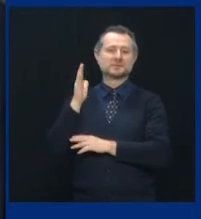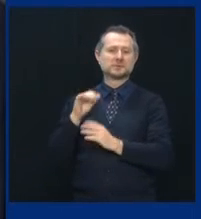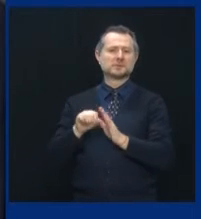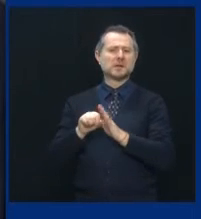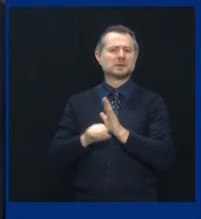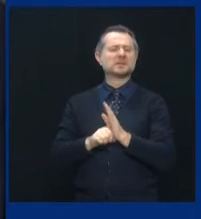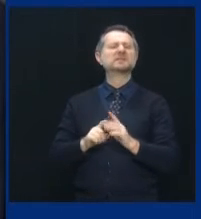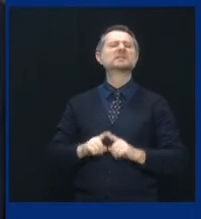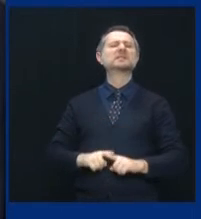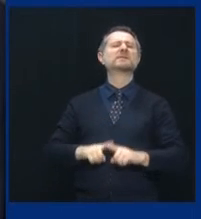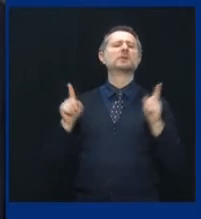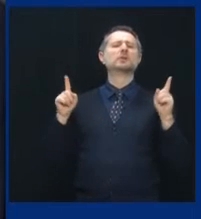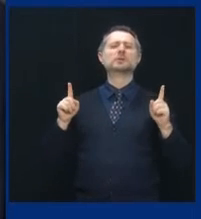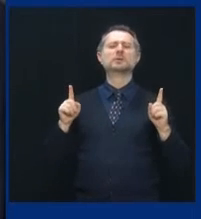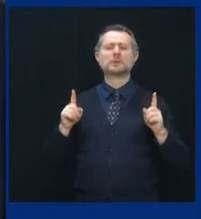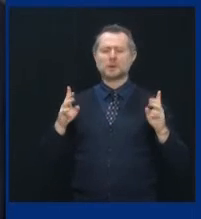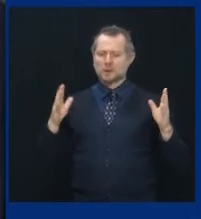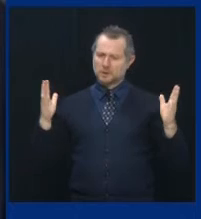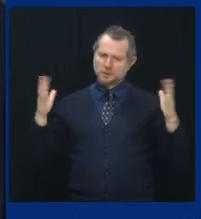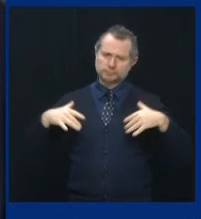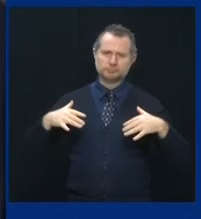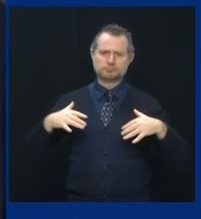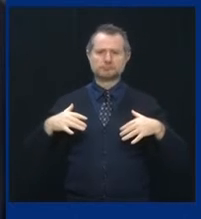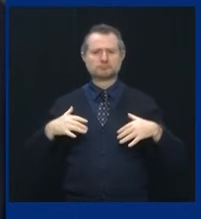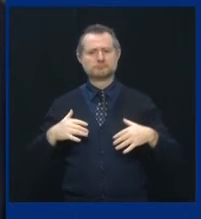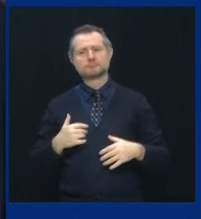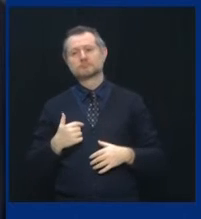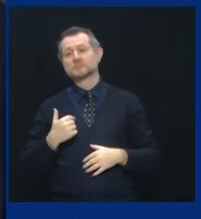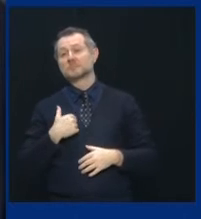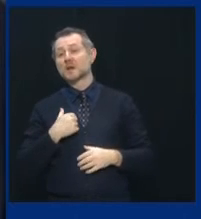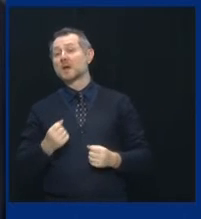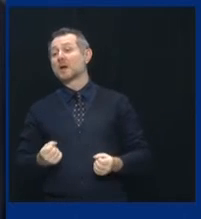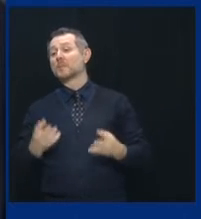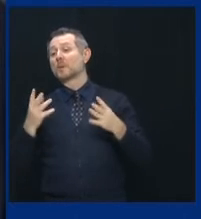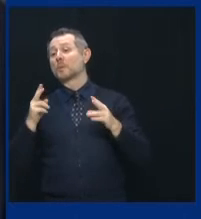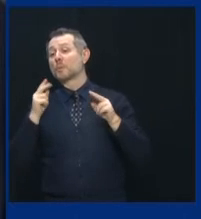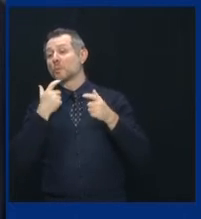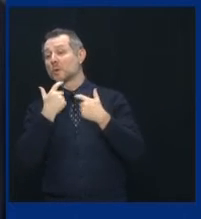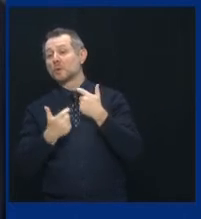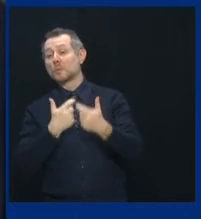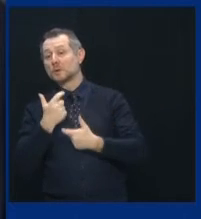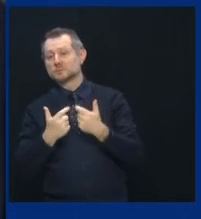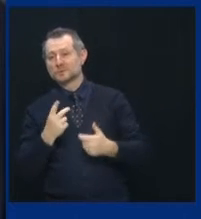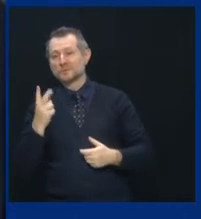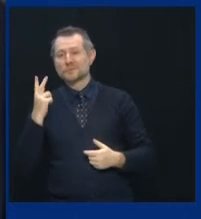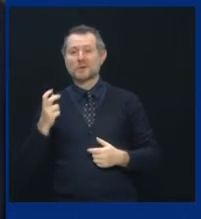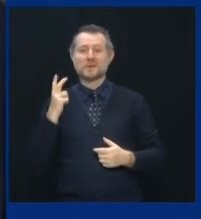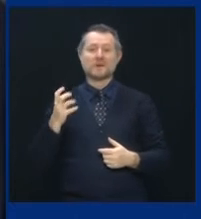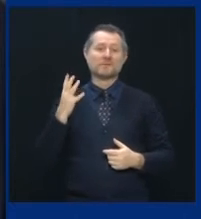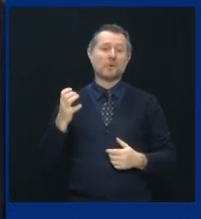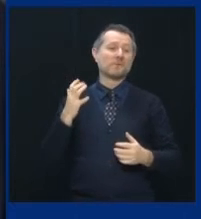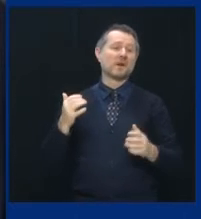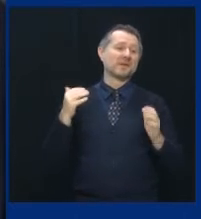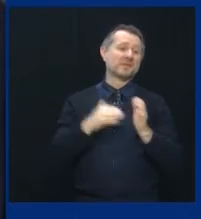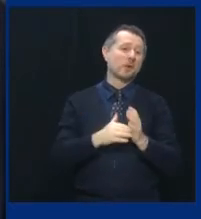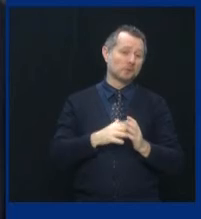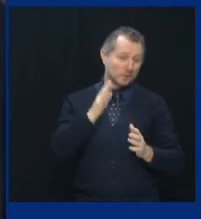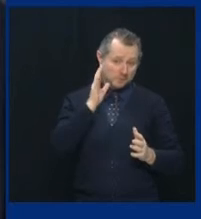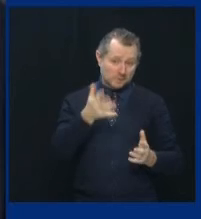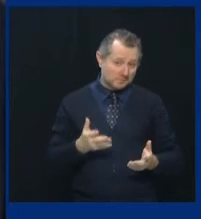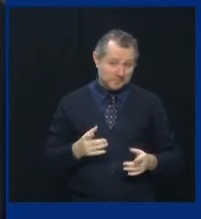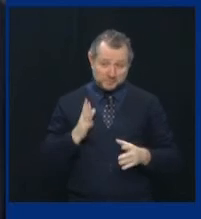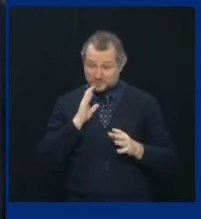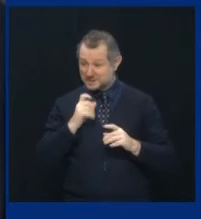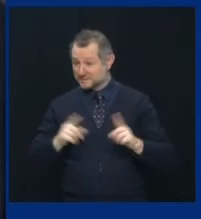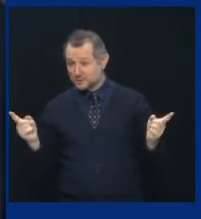We have hundreds of thousands of viewers on this. But it will be different, and this is also a different kind